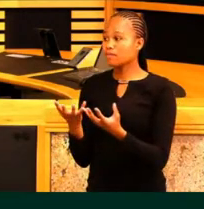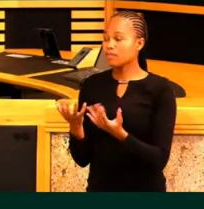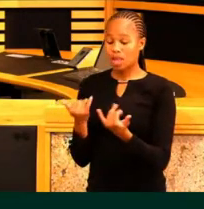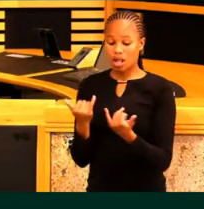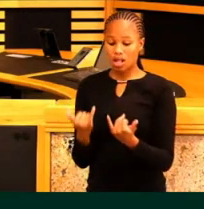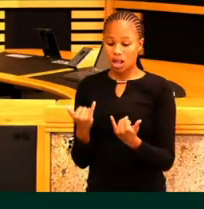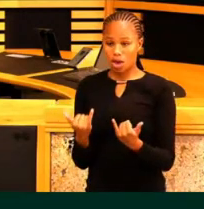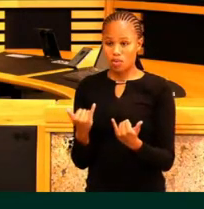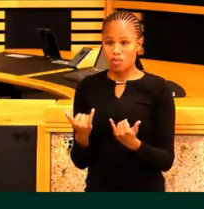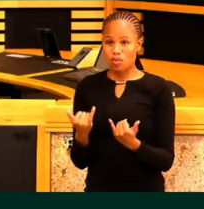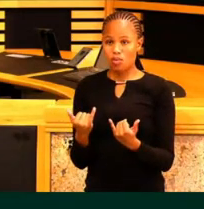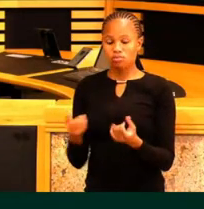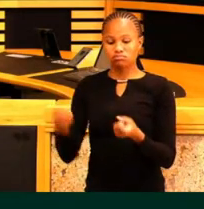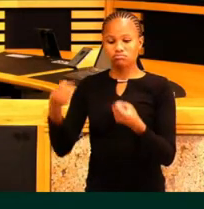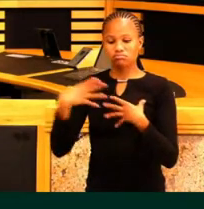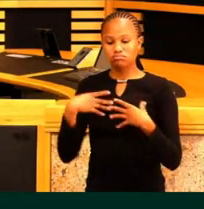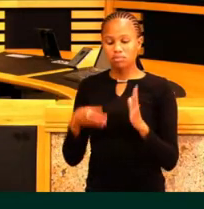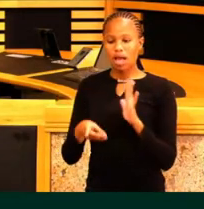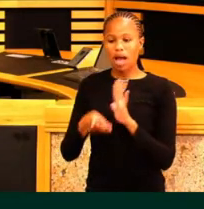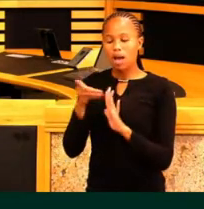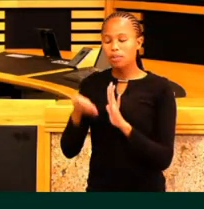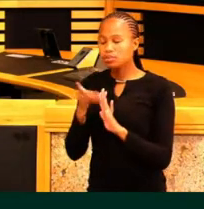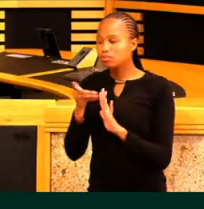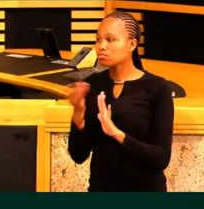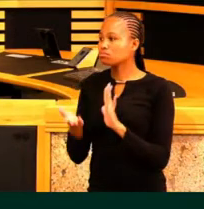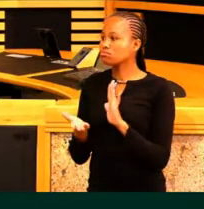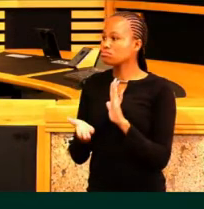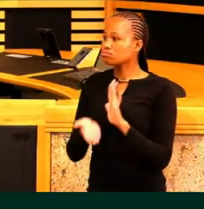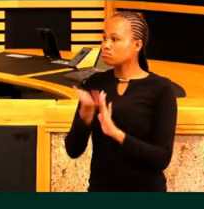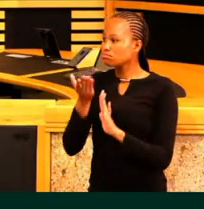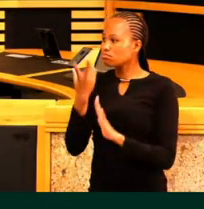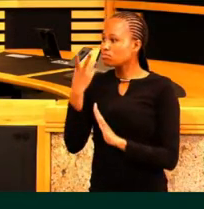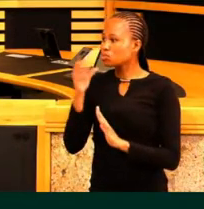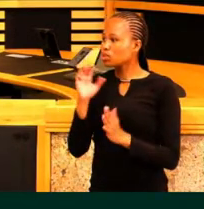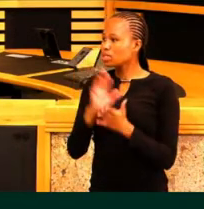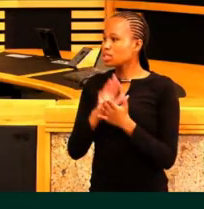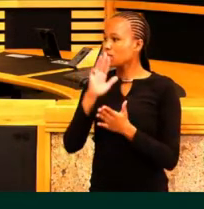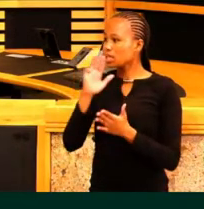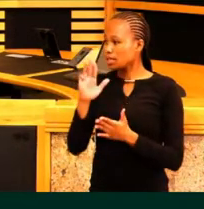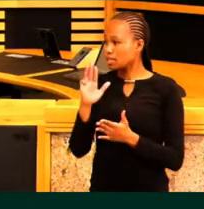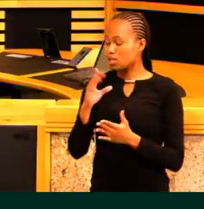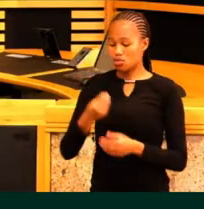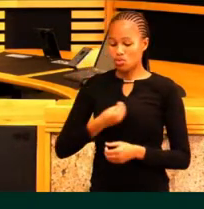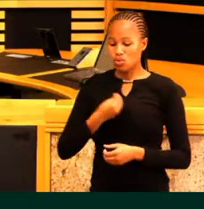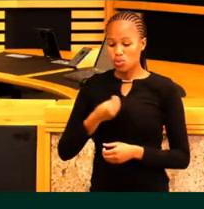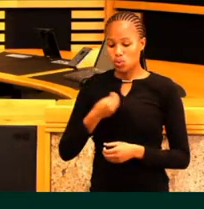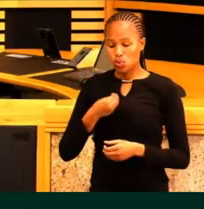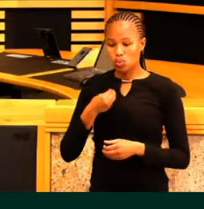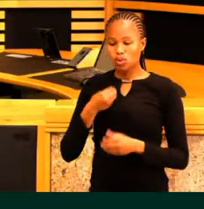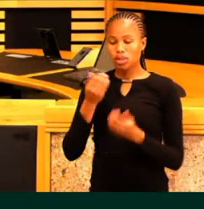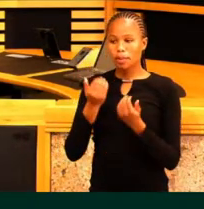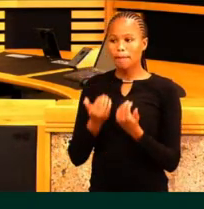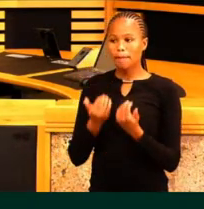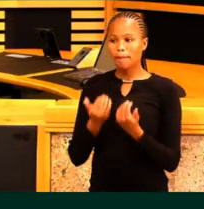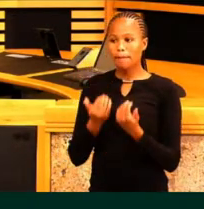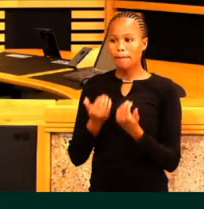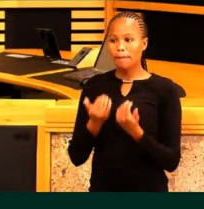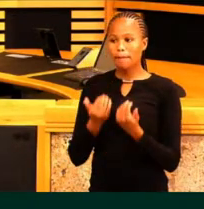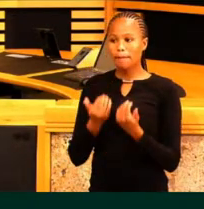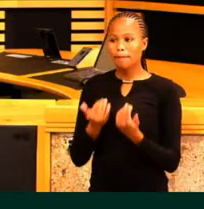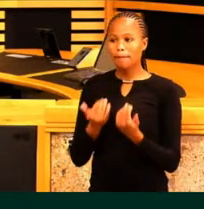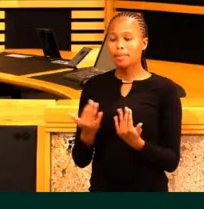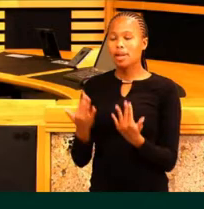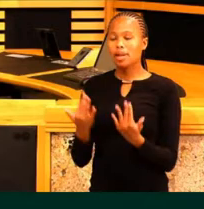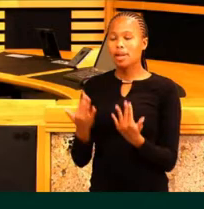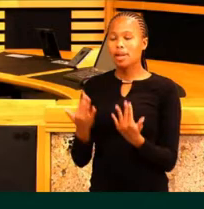to give us an update on implementation of 2019 youth Parliament resolutions outlining plans of